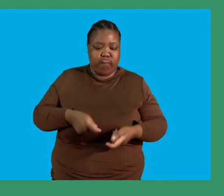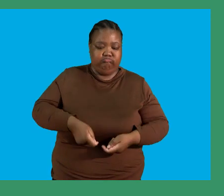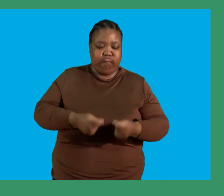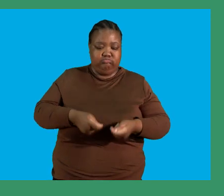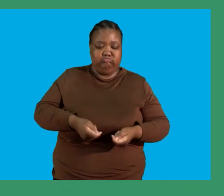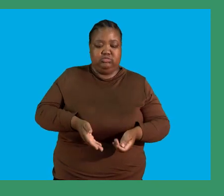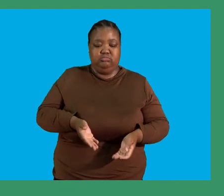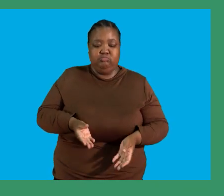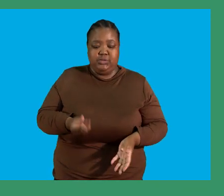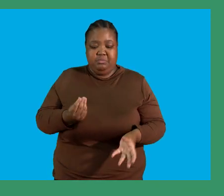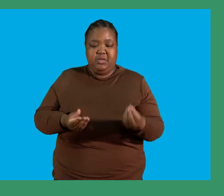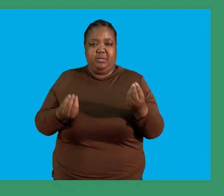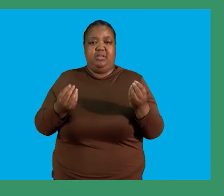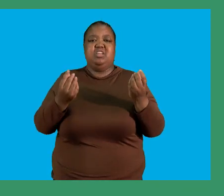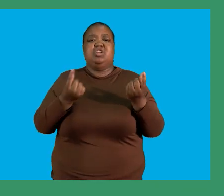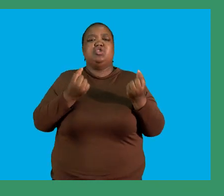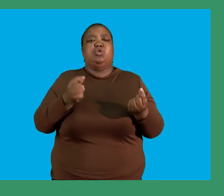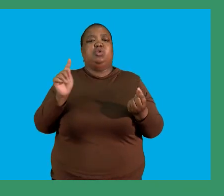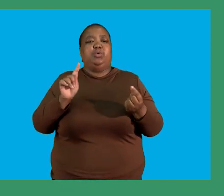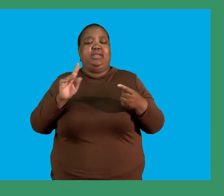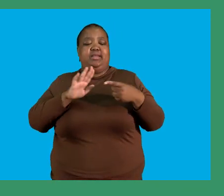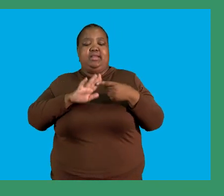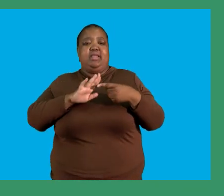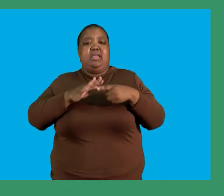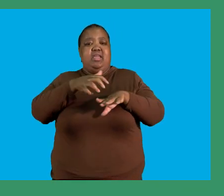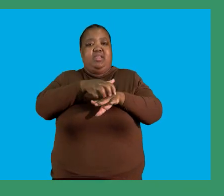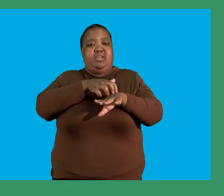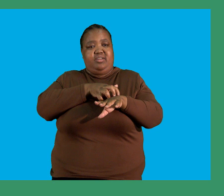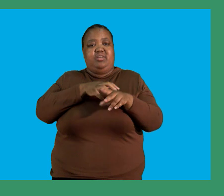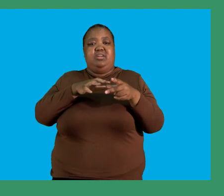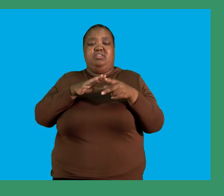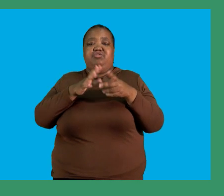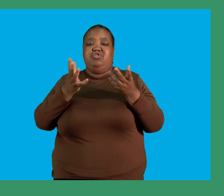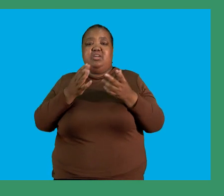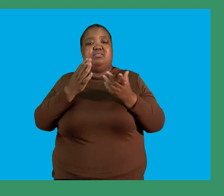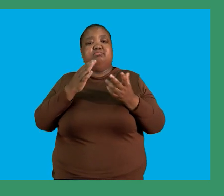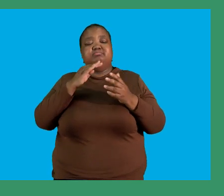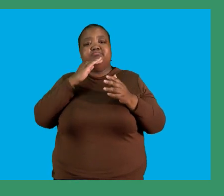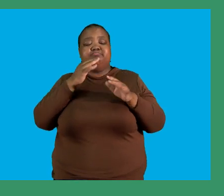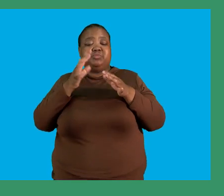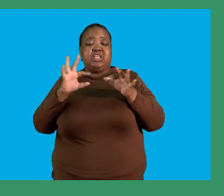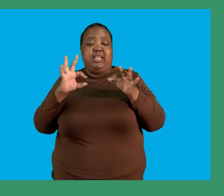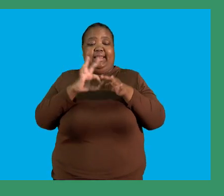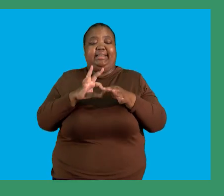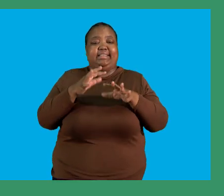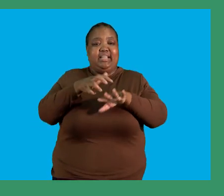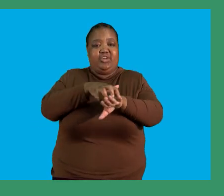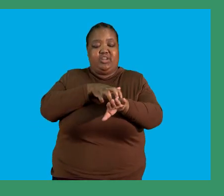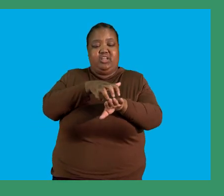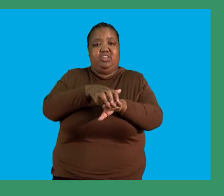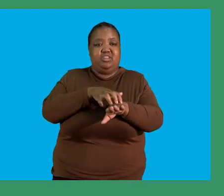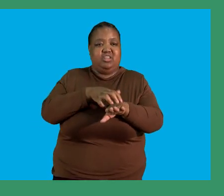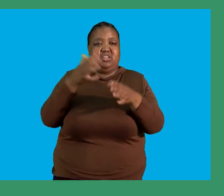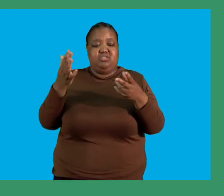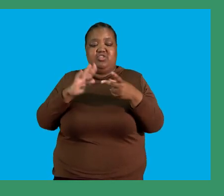extracting, these are the things that we are going to do. It includes your agriculture. So this would link